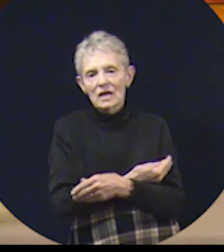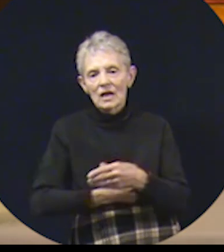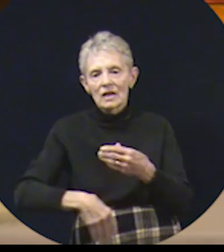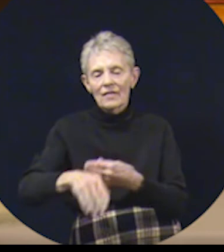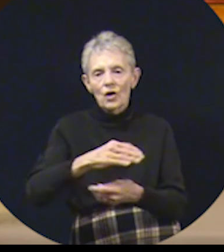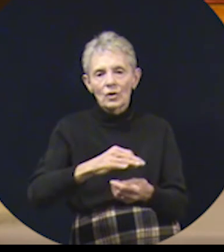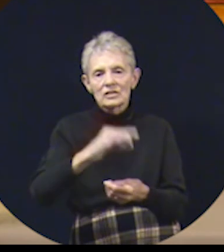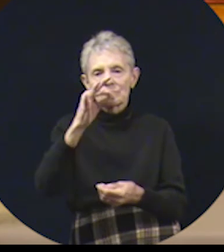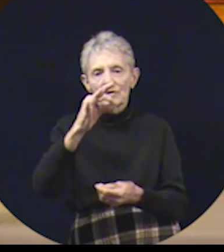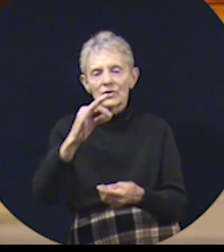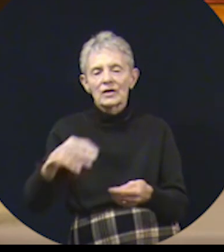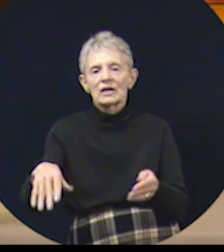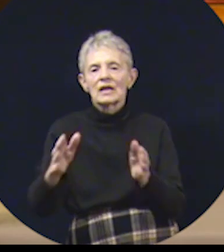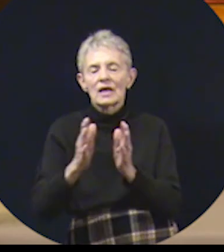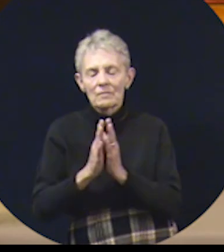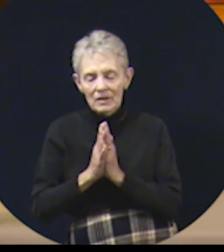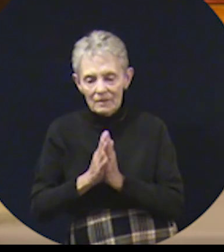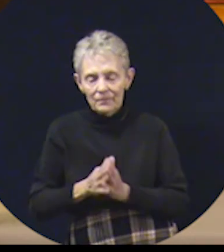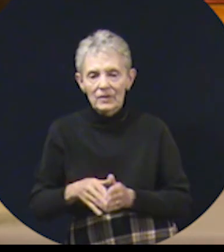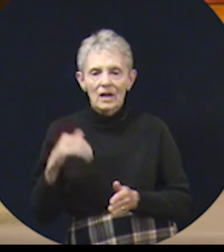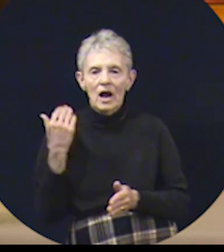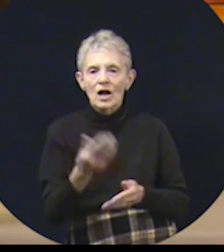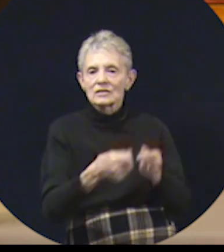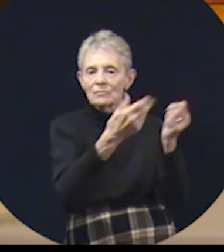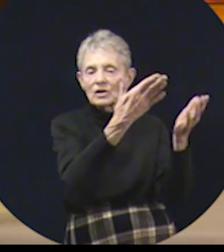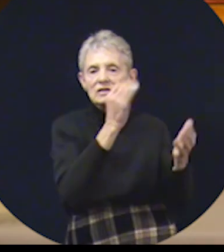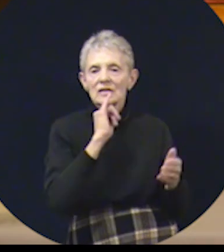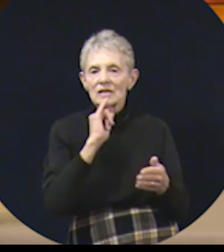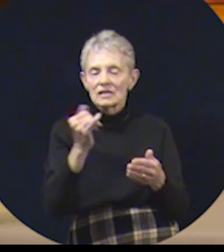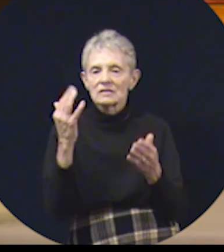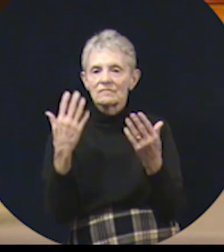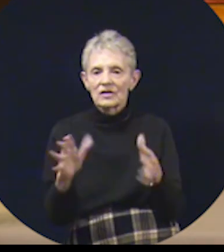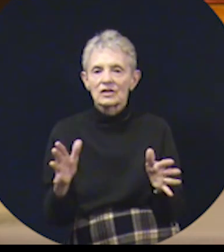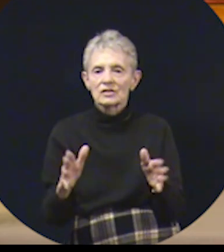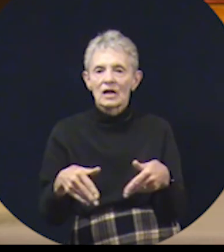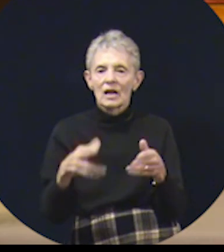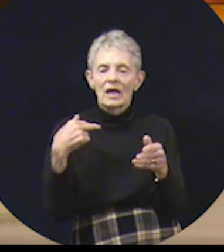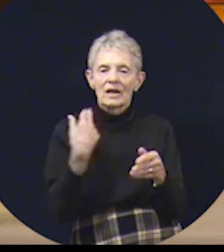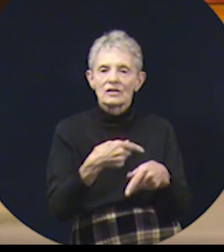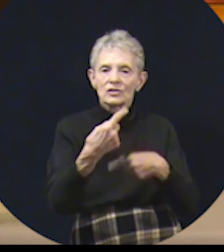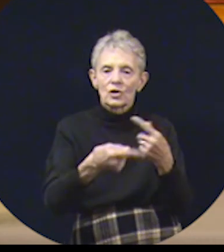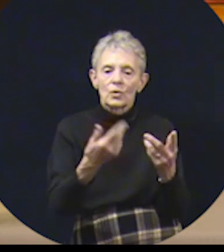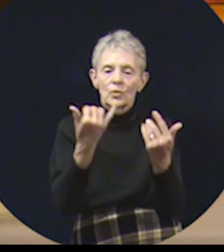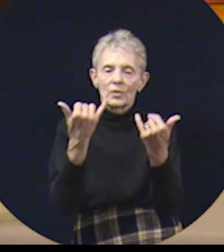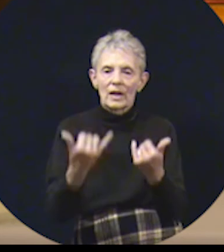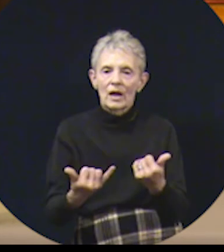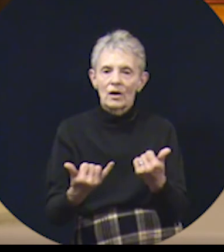Let us go in peace now to love and to serve the Lord. Thanks be to God.